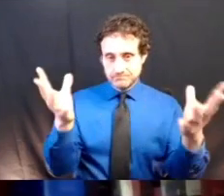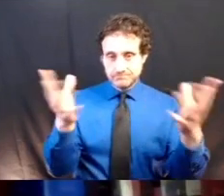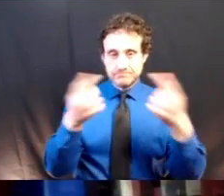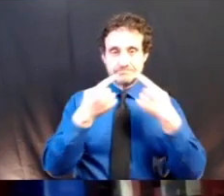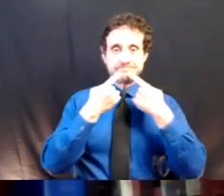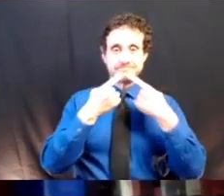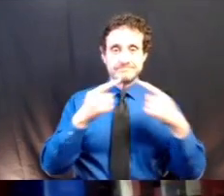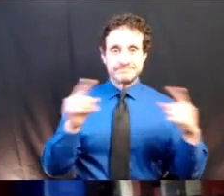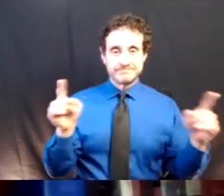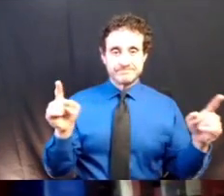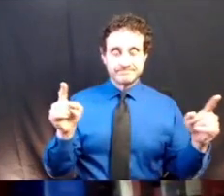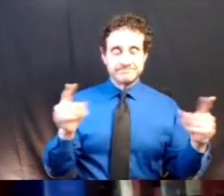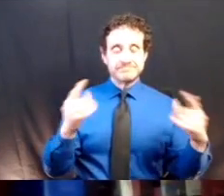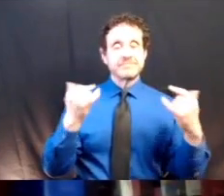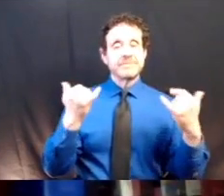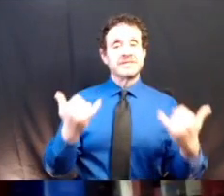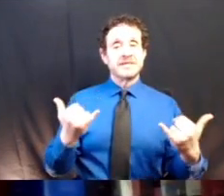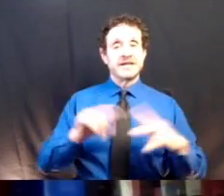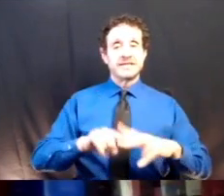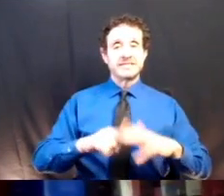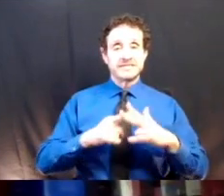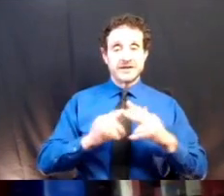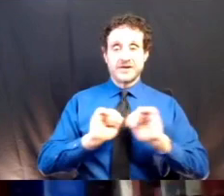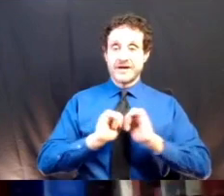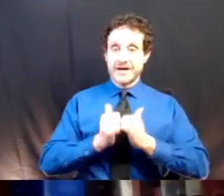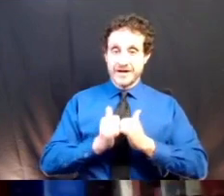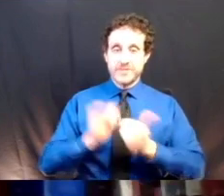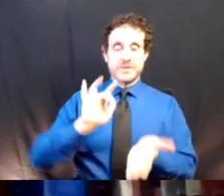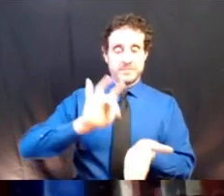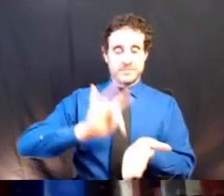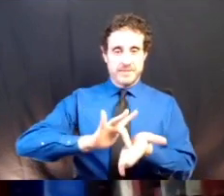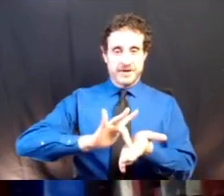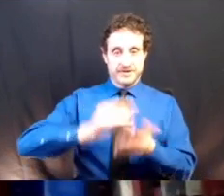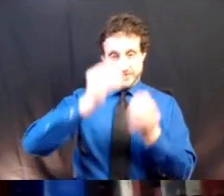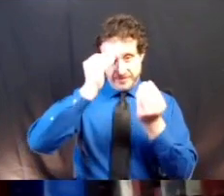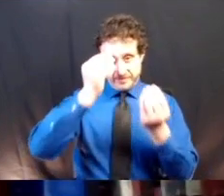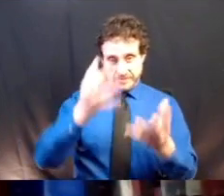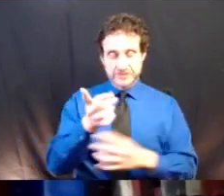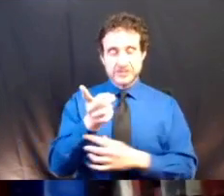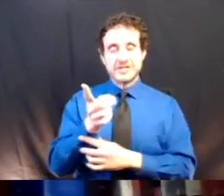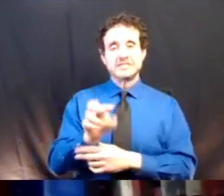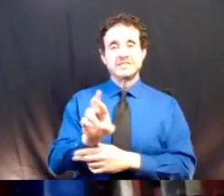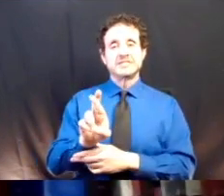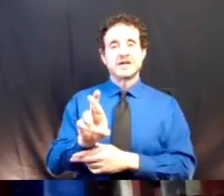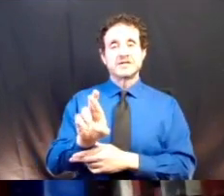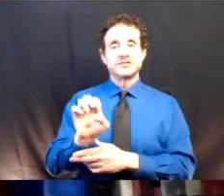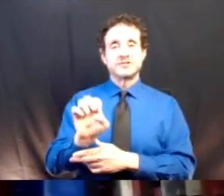every day, with a medical update from Dr. Ngozi Ezike. Doctor?